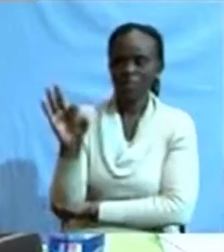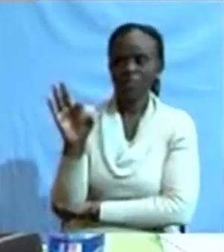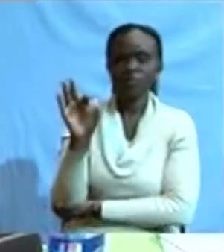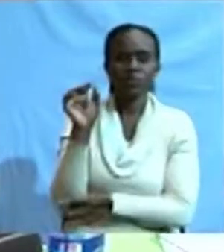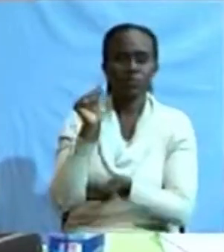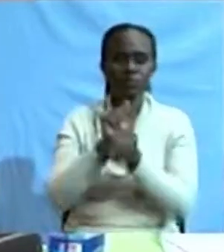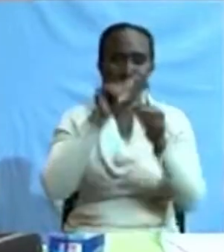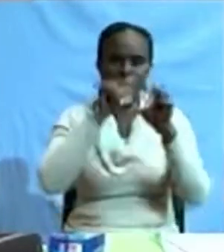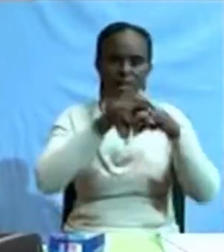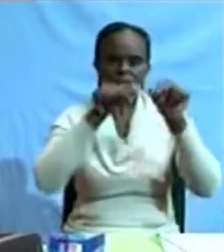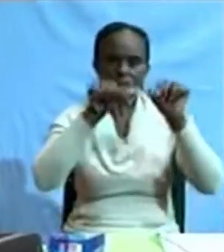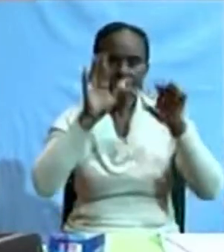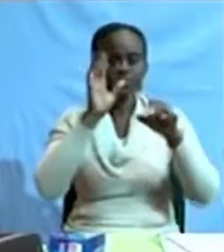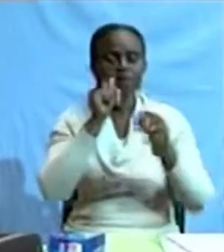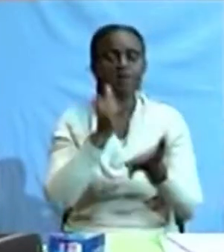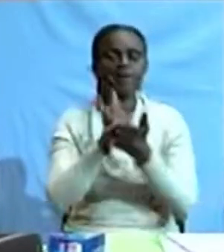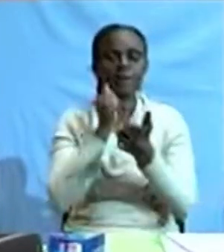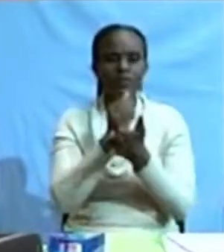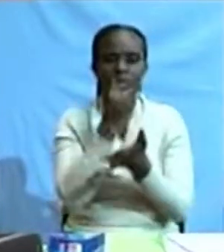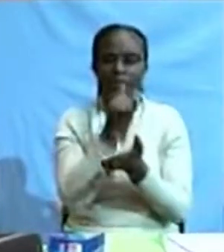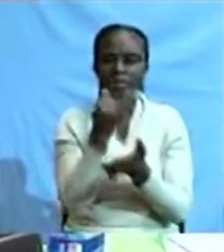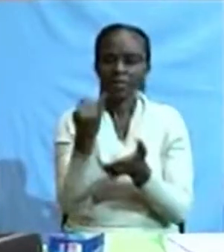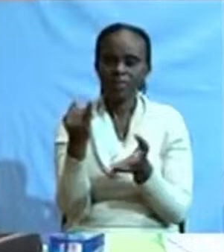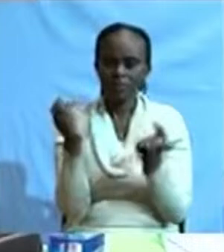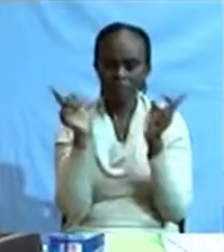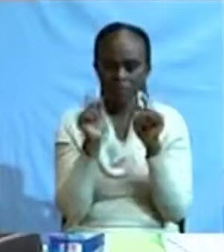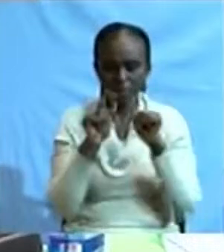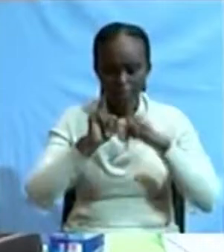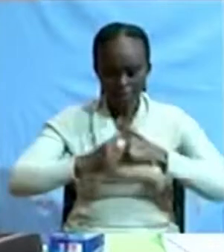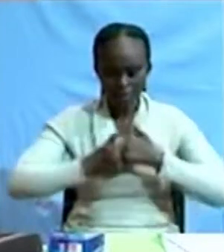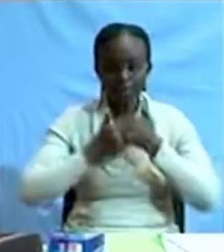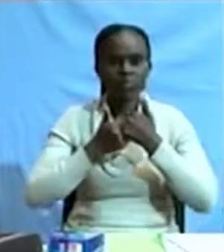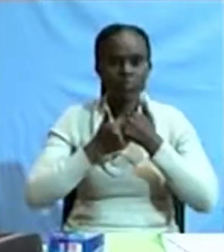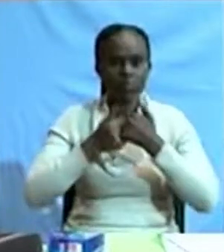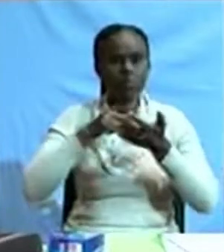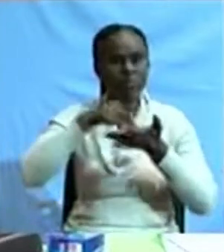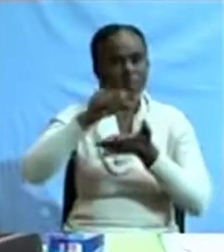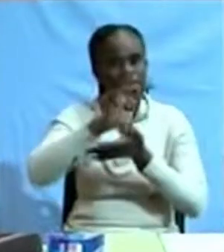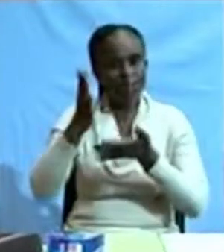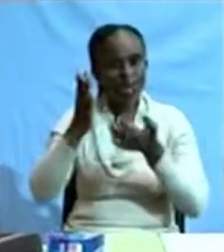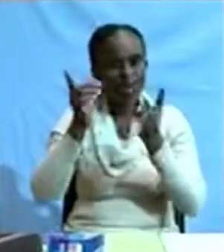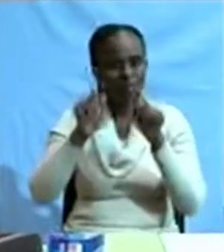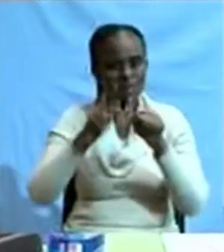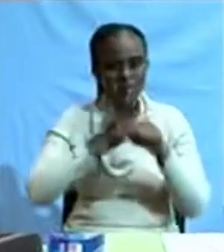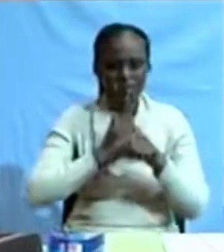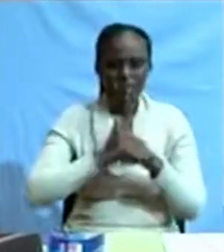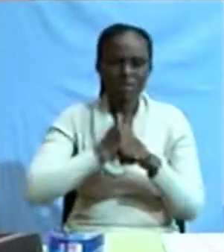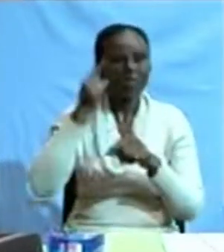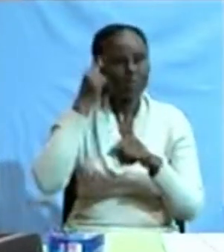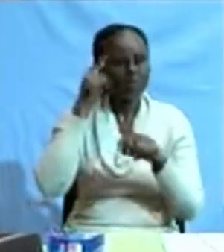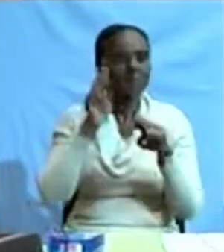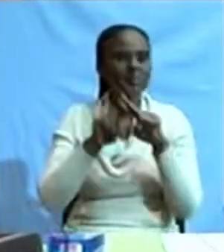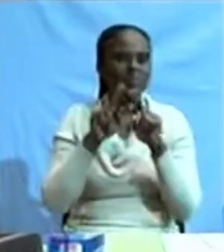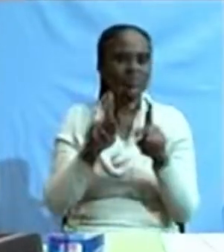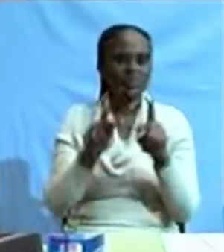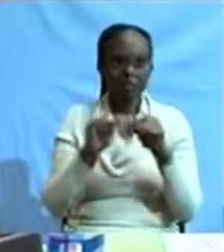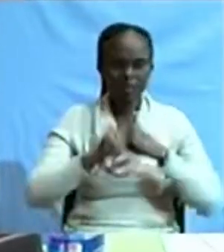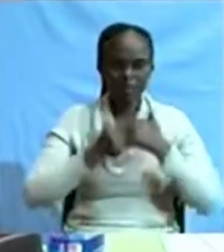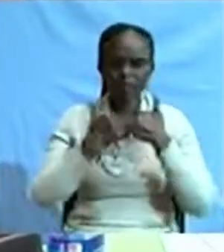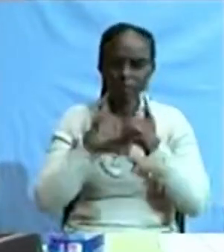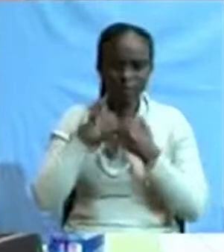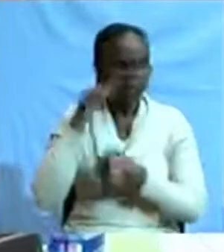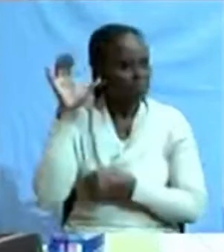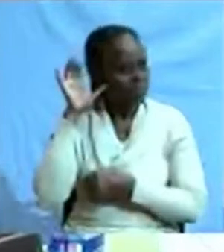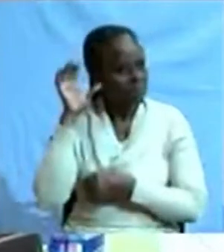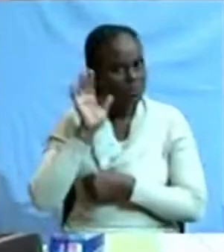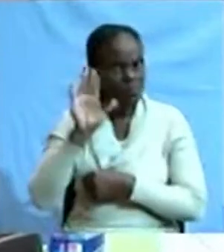in. On the issue of when are we going to reimburse, I think, Chair, we've really heard